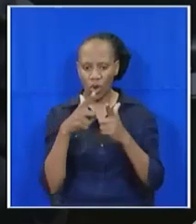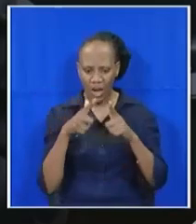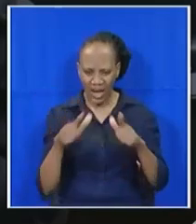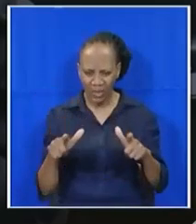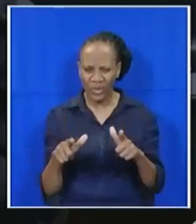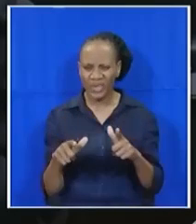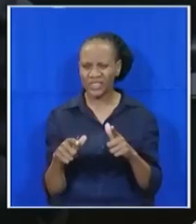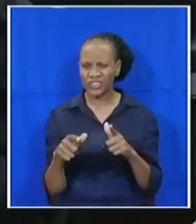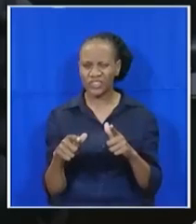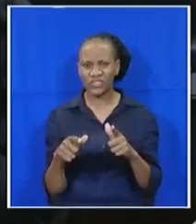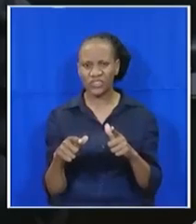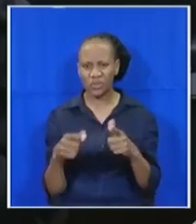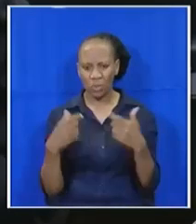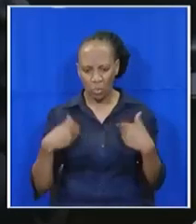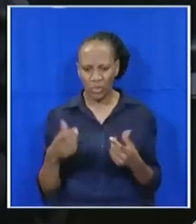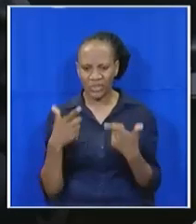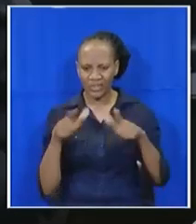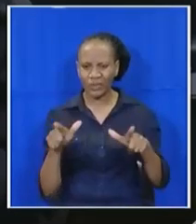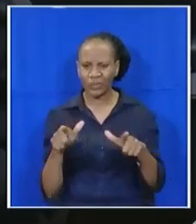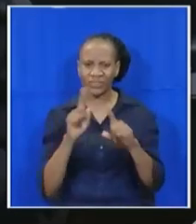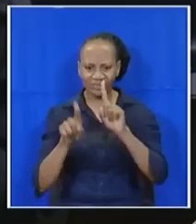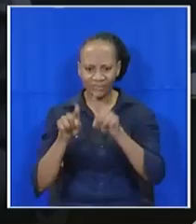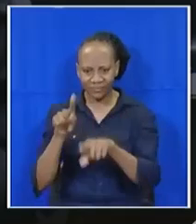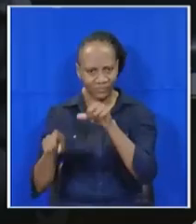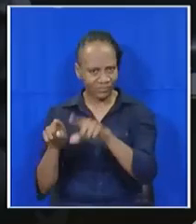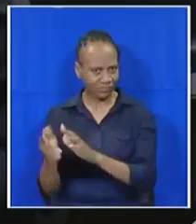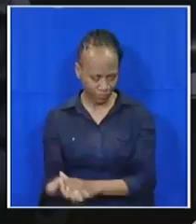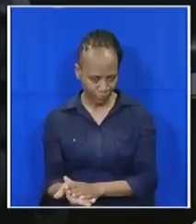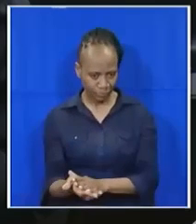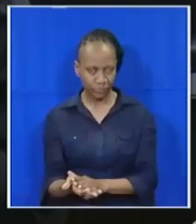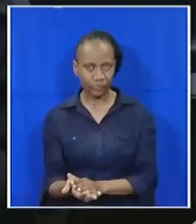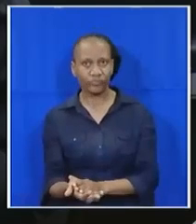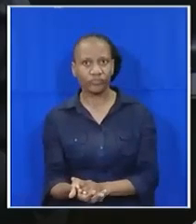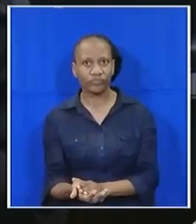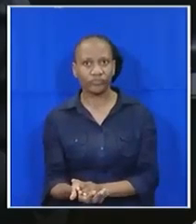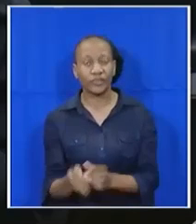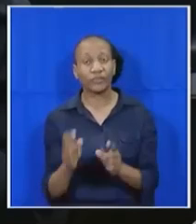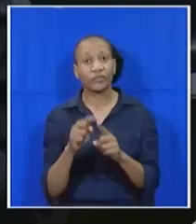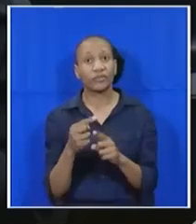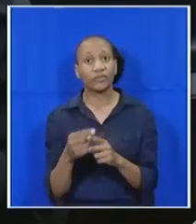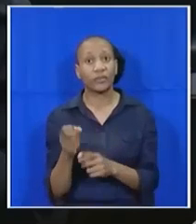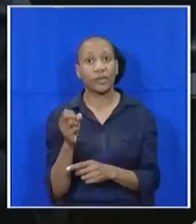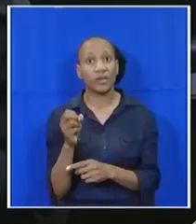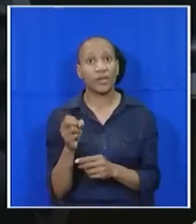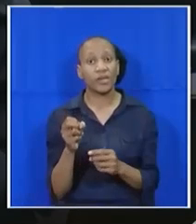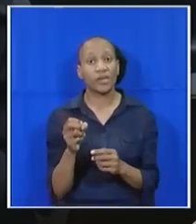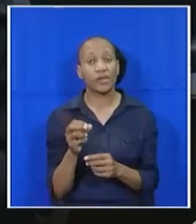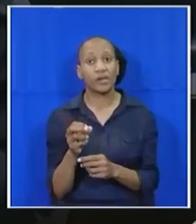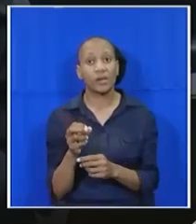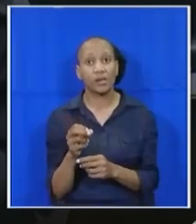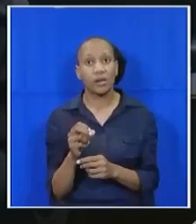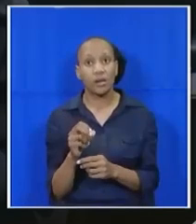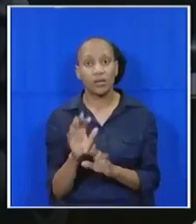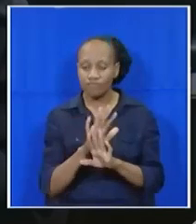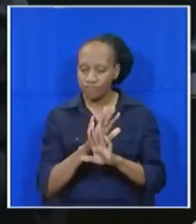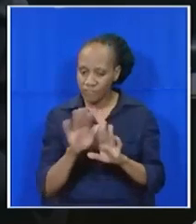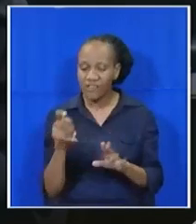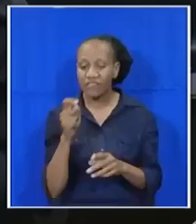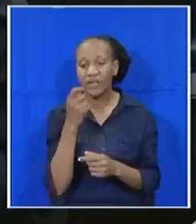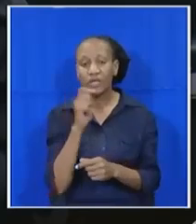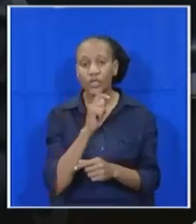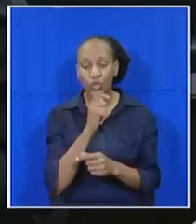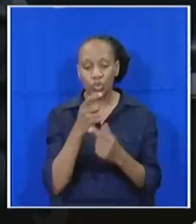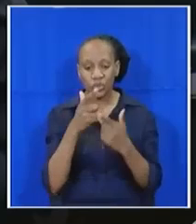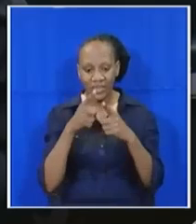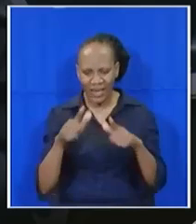gestures, Deputy Speaker. Yes. Now, in essence, if we say, for an example, if you read, it says no member may use